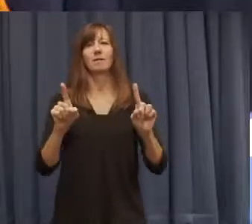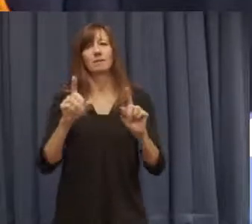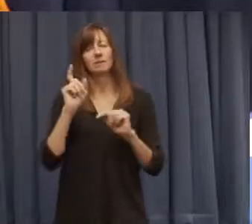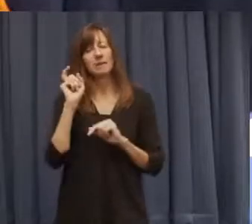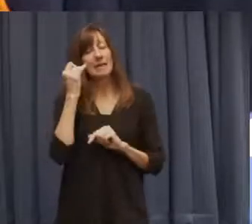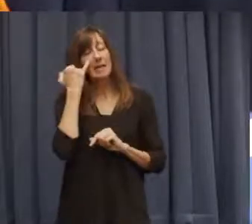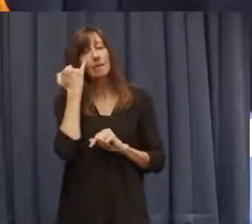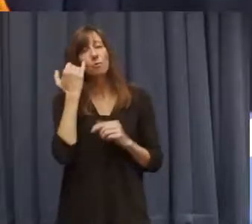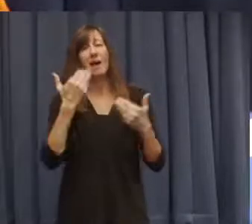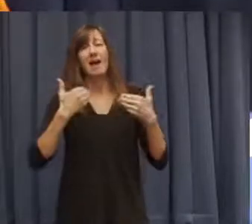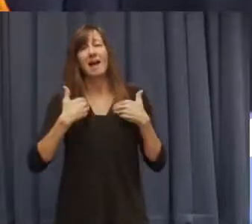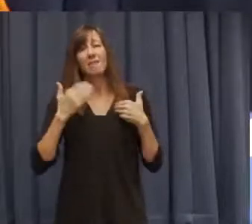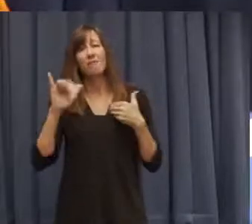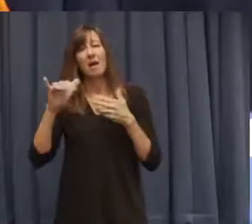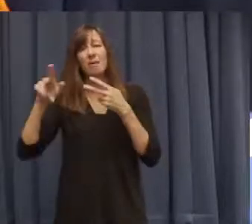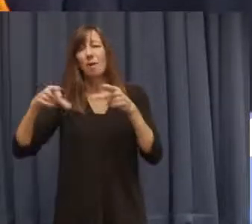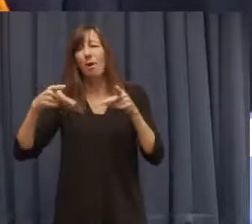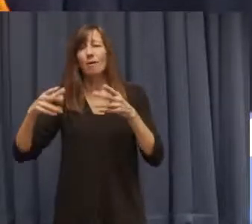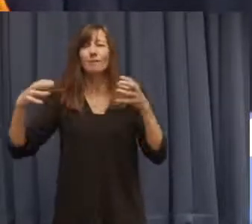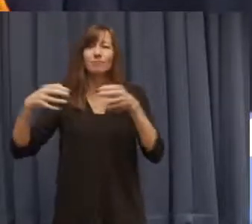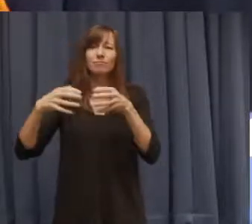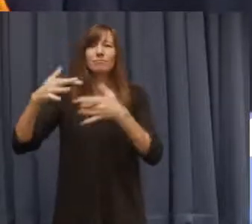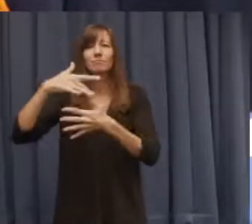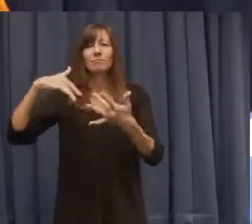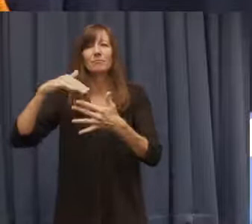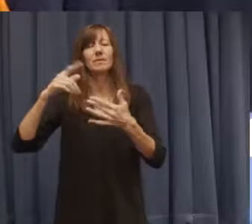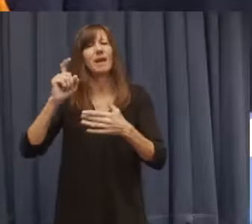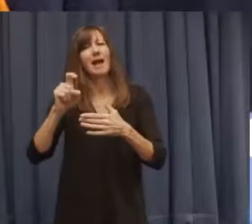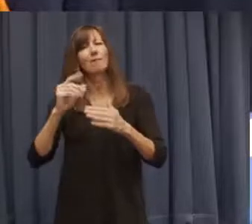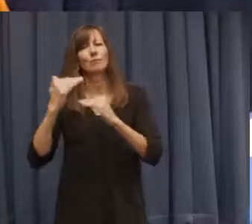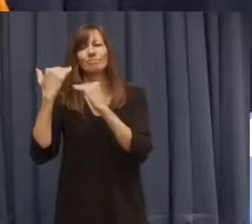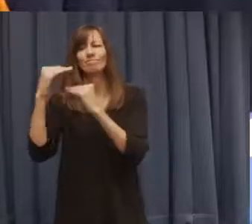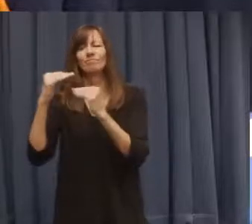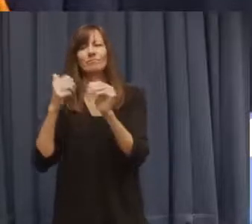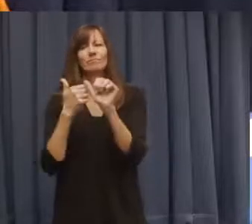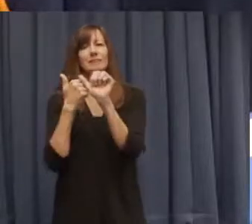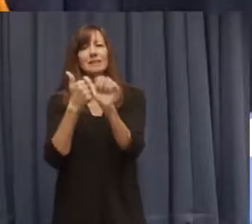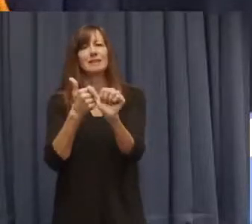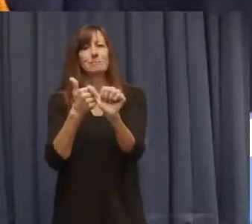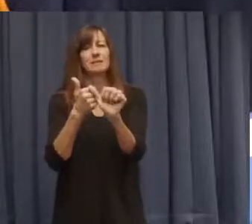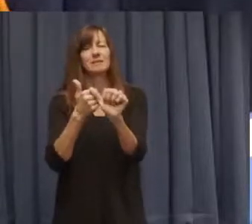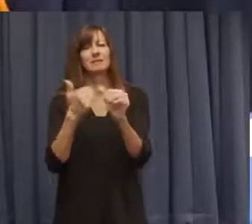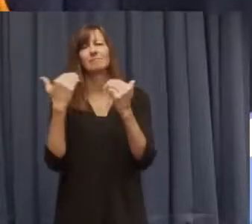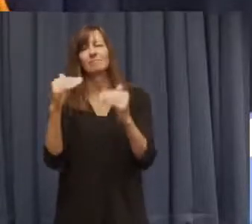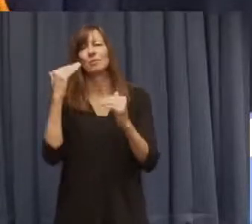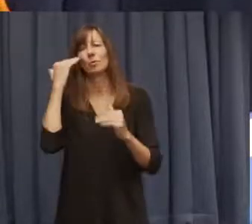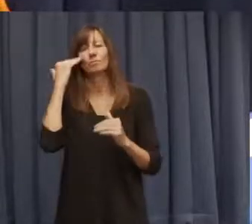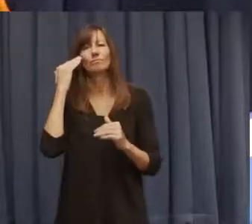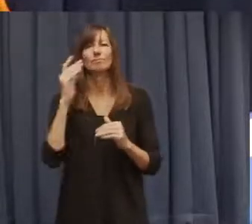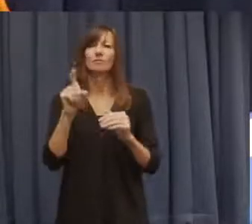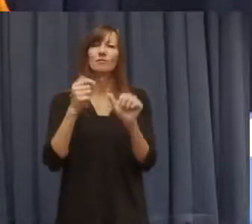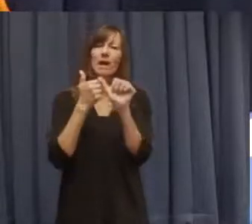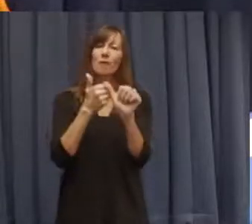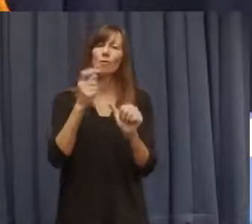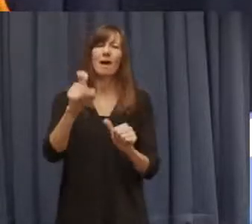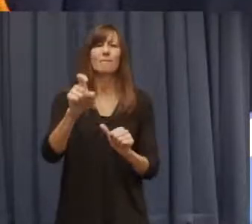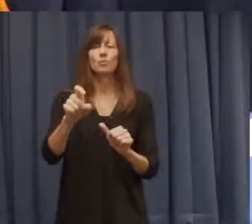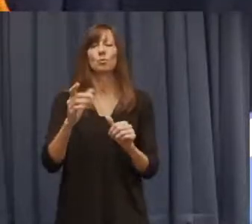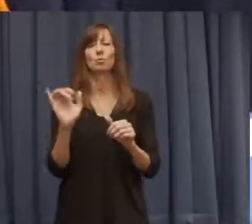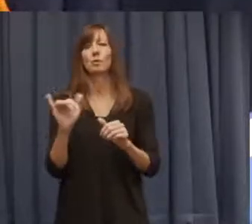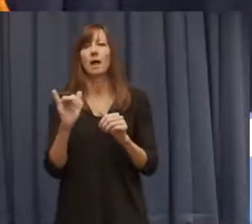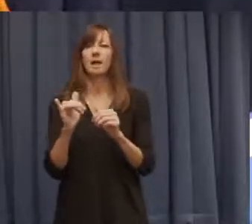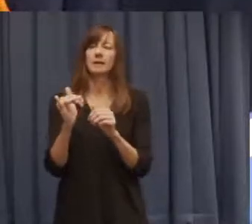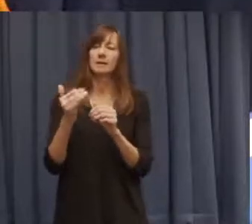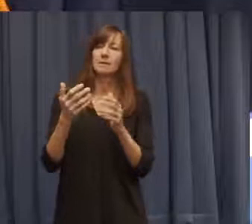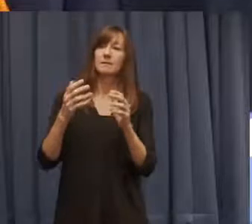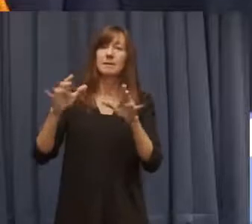when we're doing those, and really stick to the limits on size and distancing where possible. Those really are the